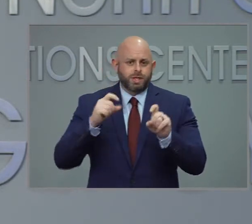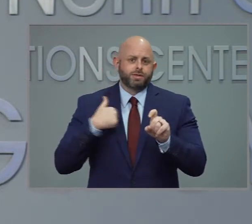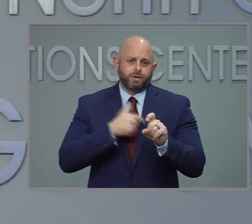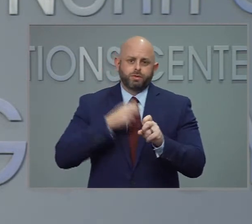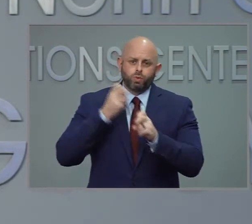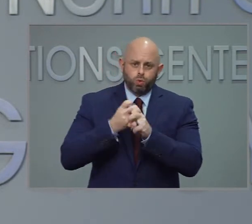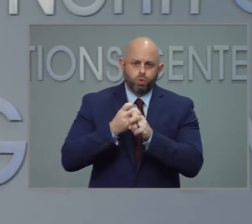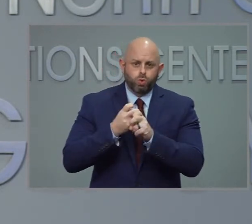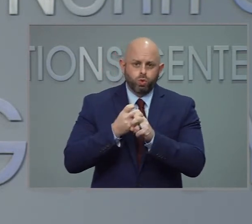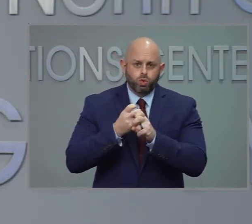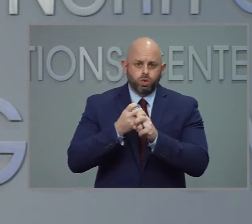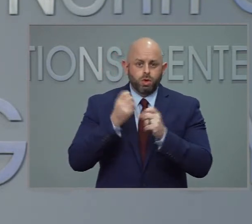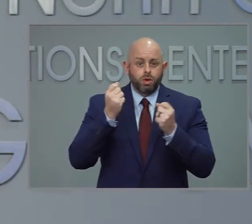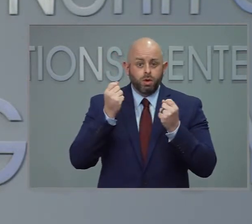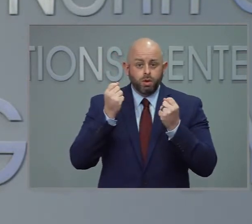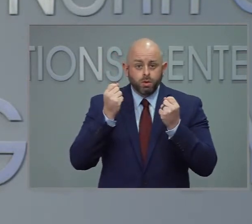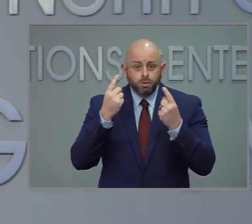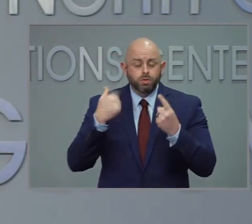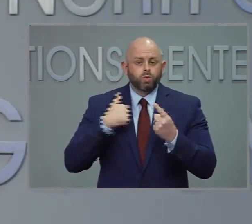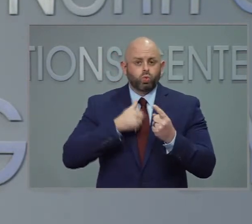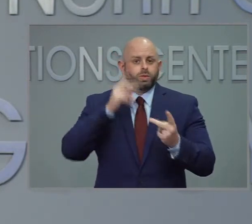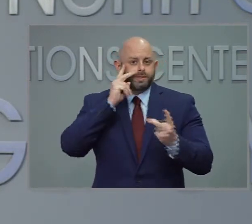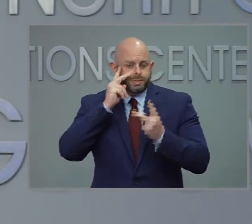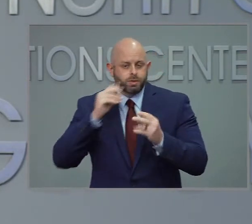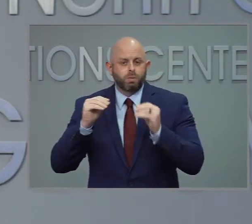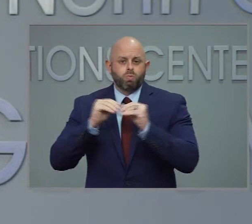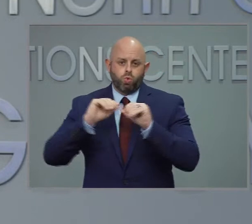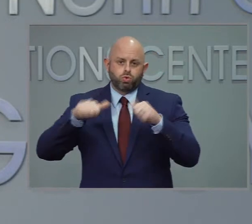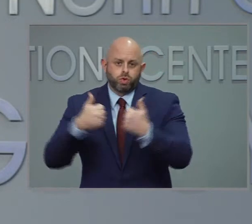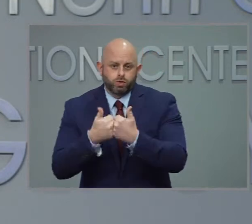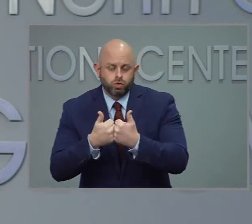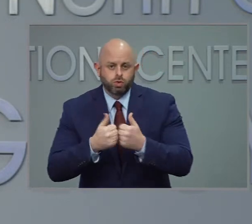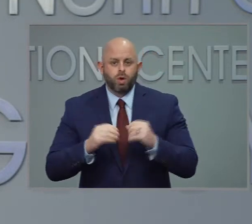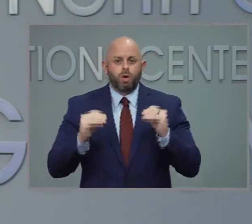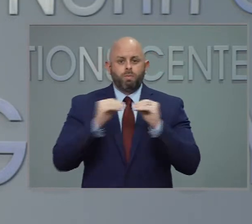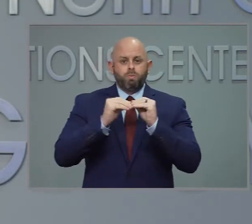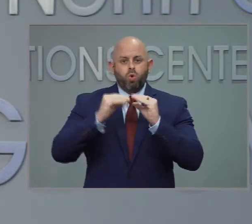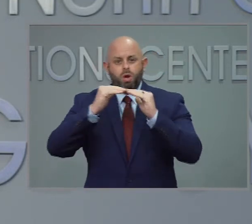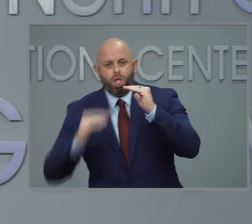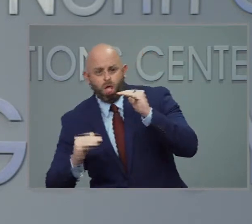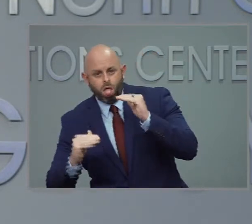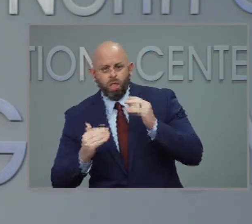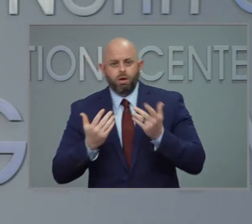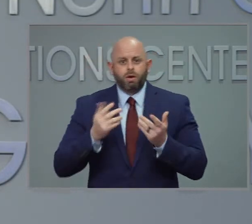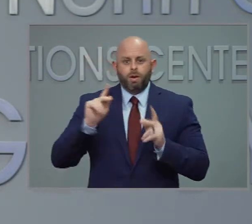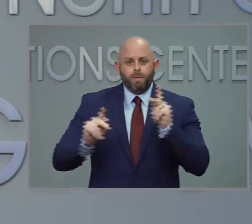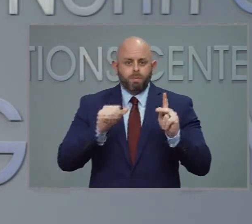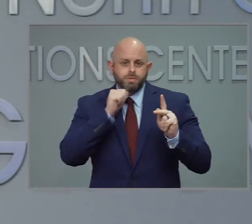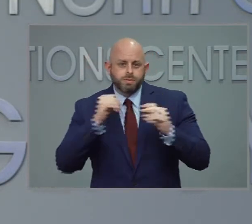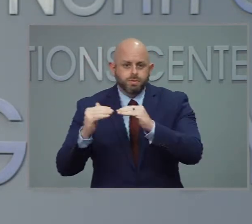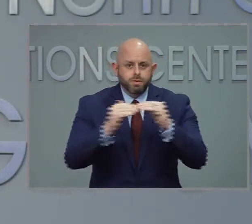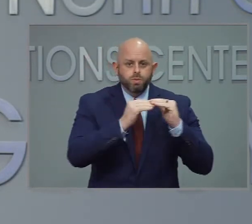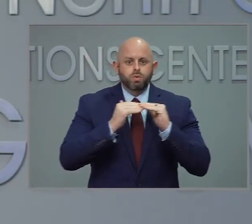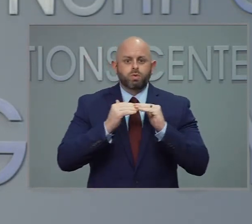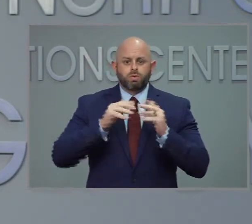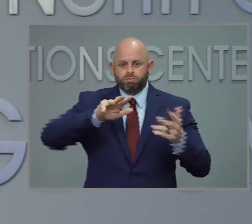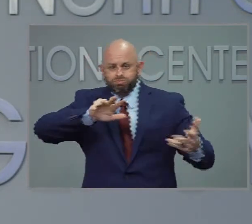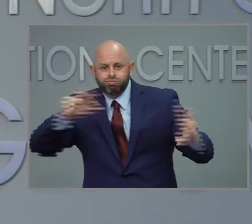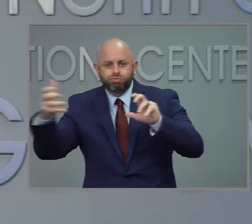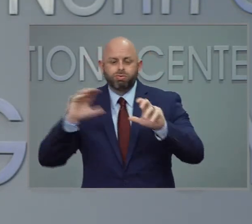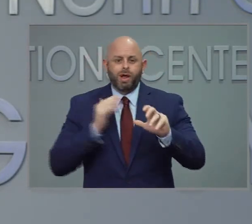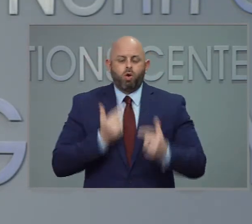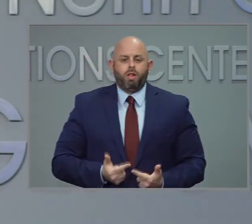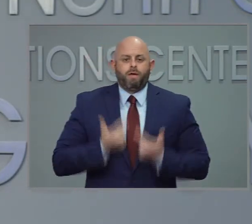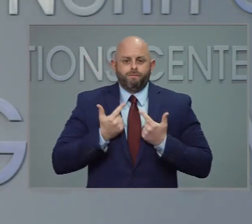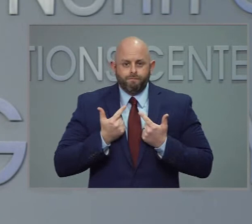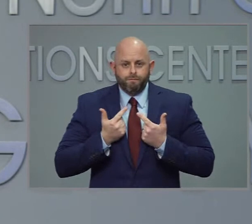It's laid bare existing challenges and inequities while upending daily life and threatening the health and